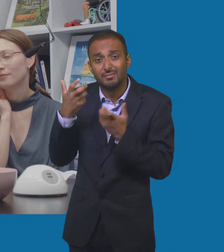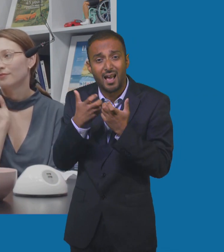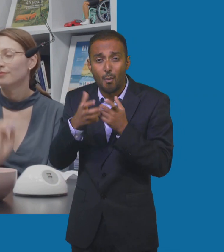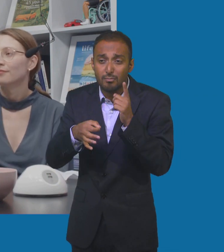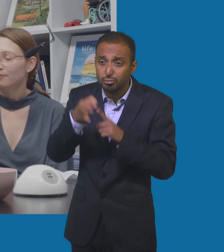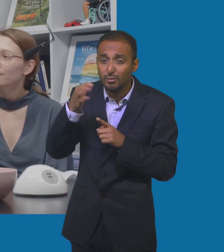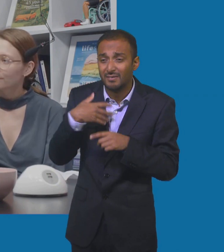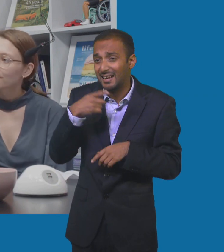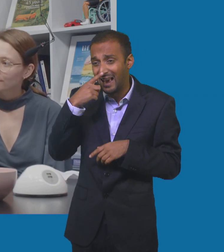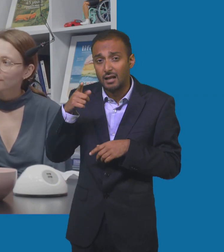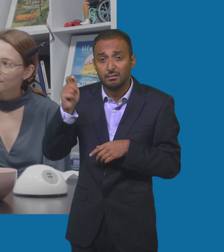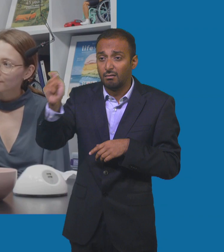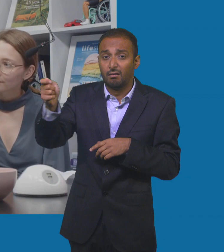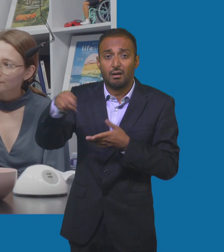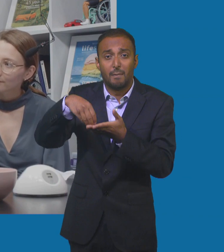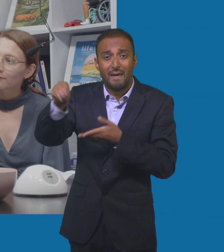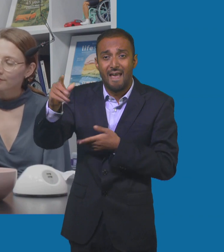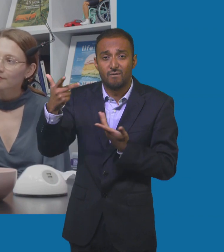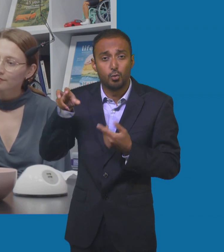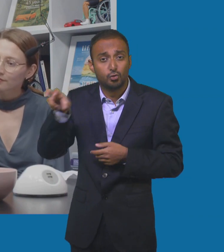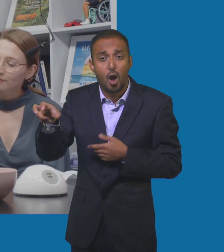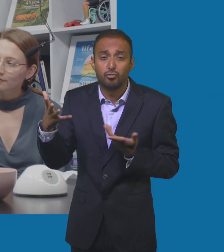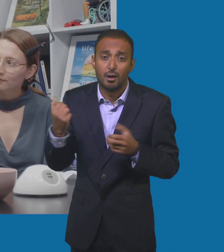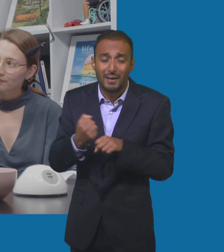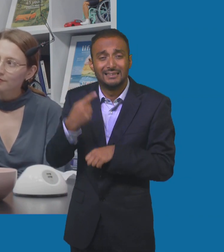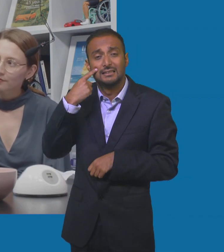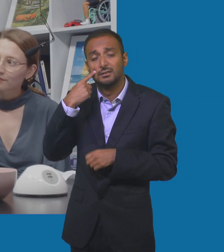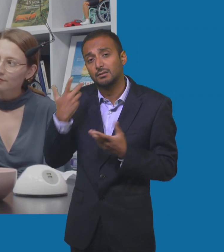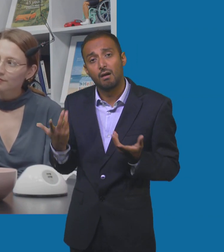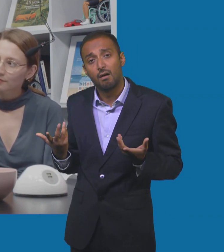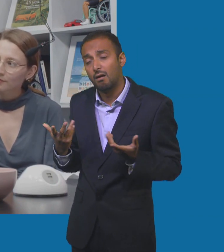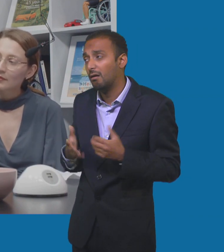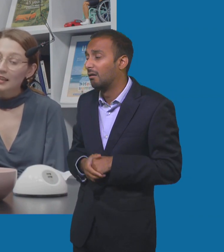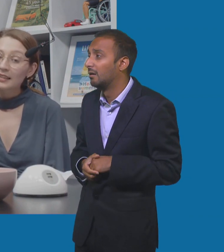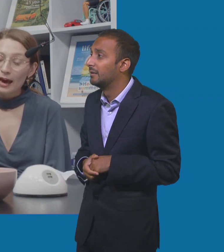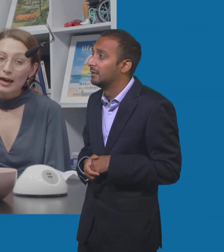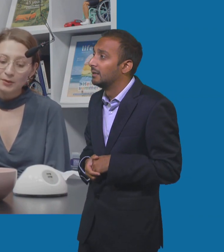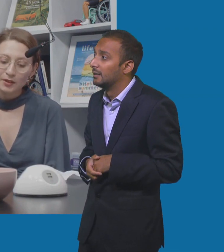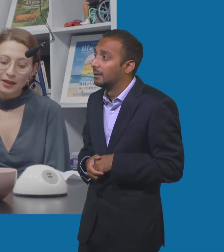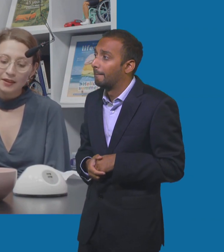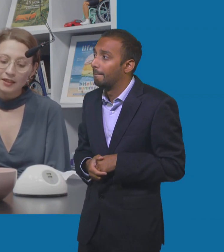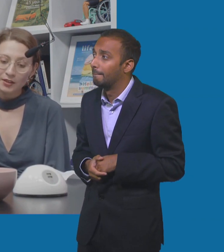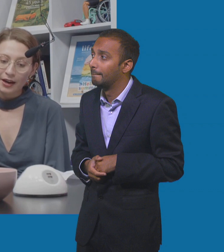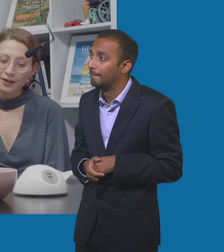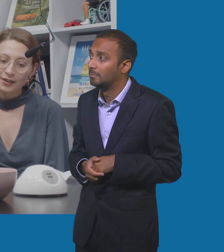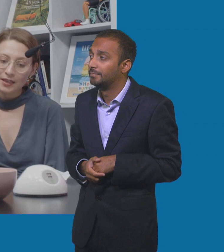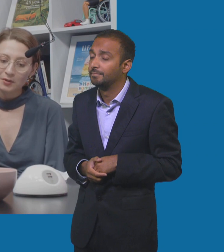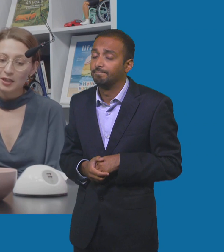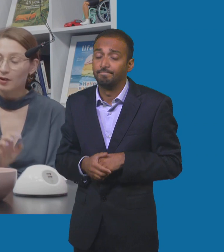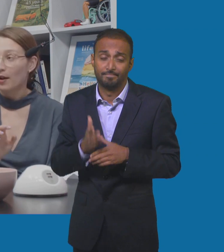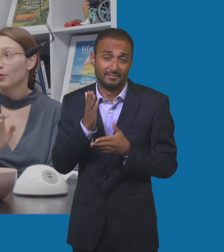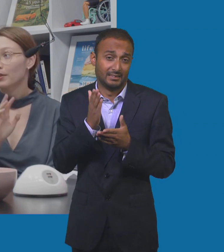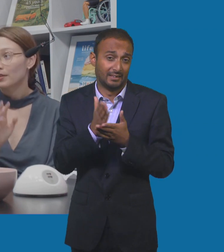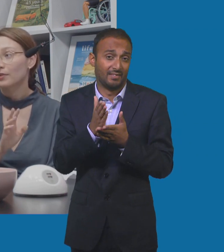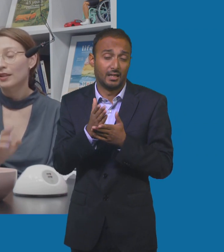actually paying for the charging and using the chargers a bit easier outside of actually plugging them in, but the paying process? Yeah, absolutely. I think these are areas